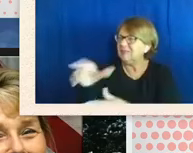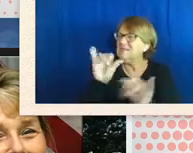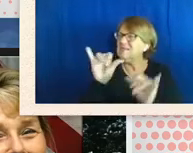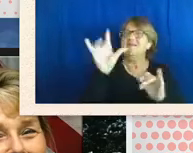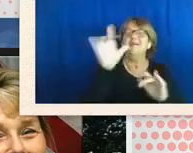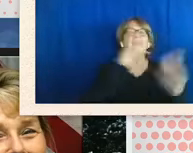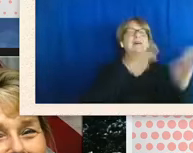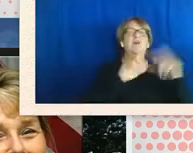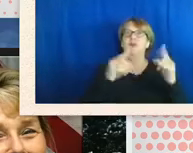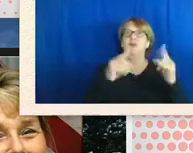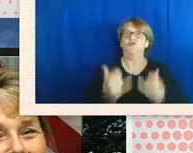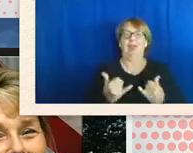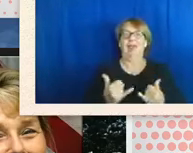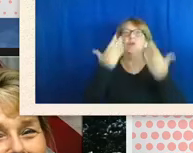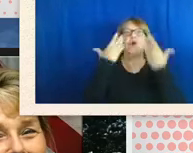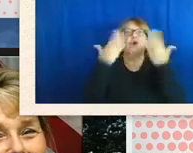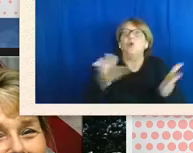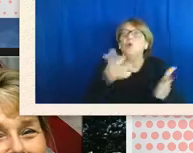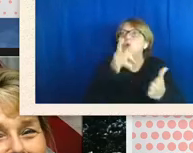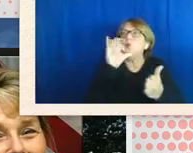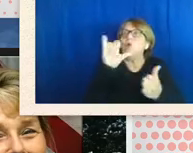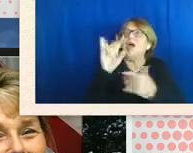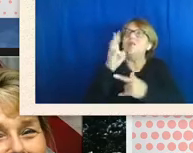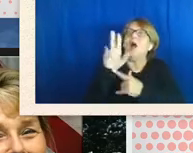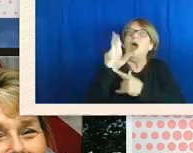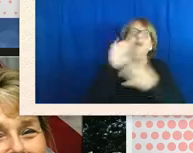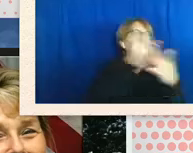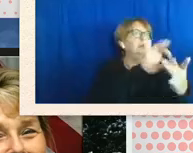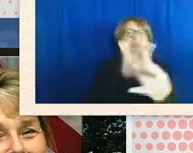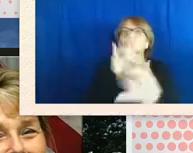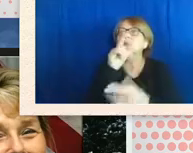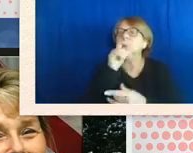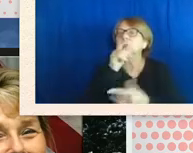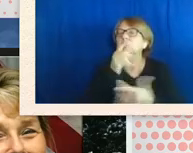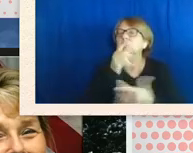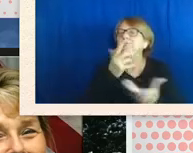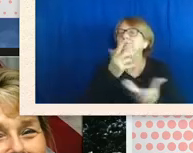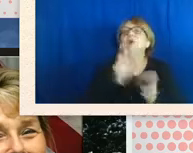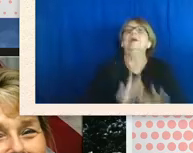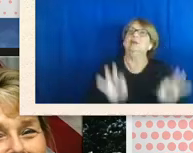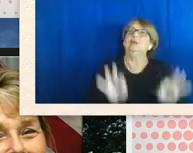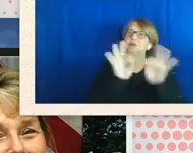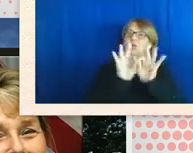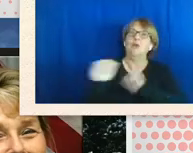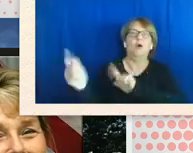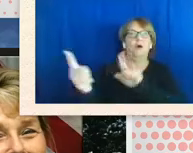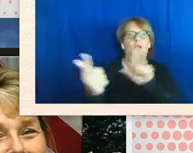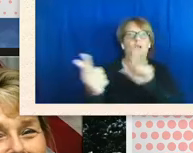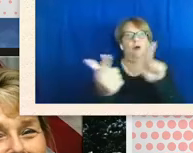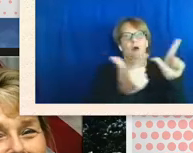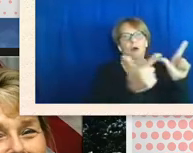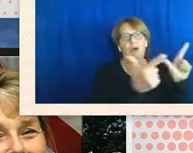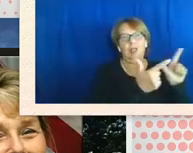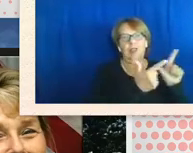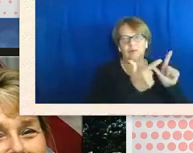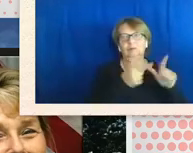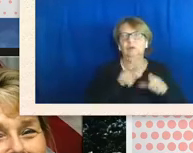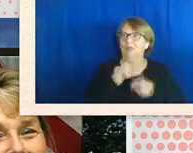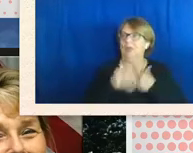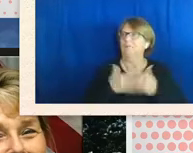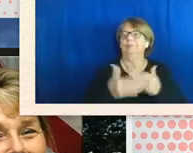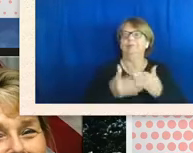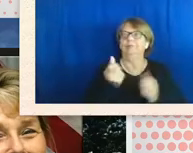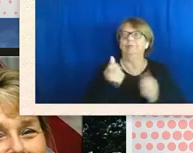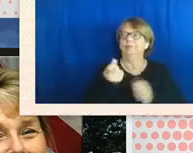it's connected to. But it's important that all of us in this process understand what our individual